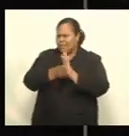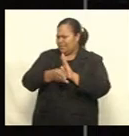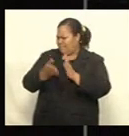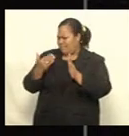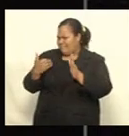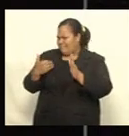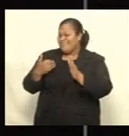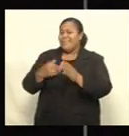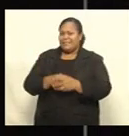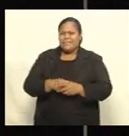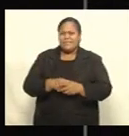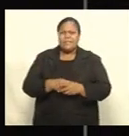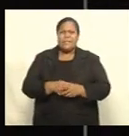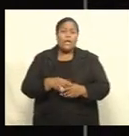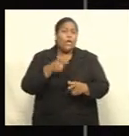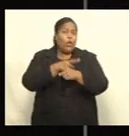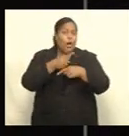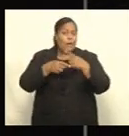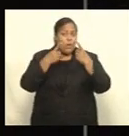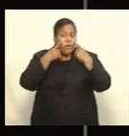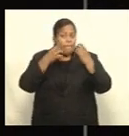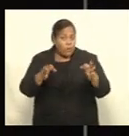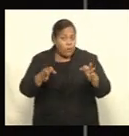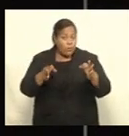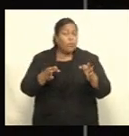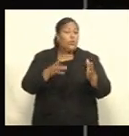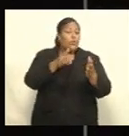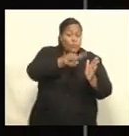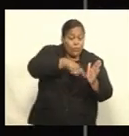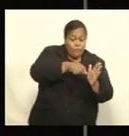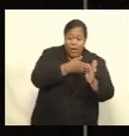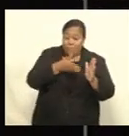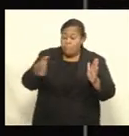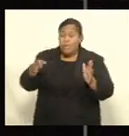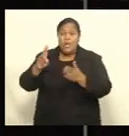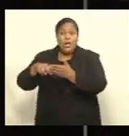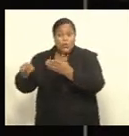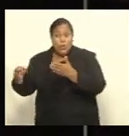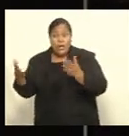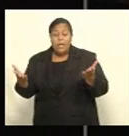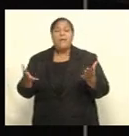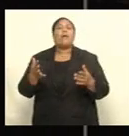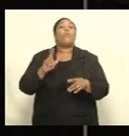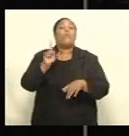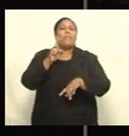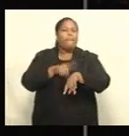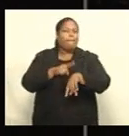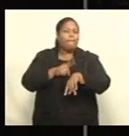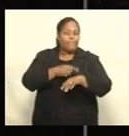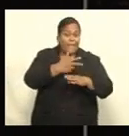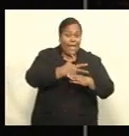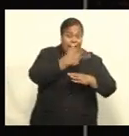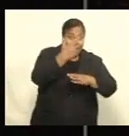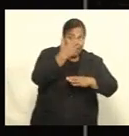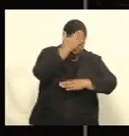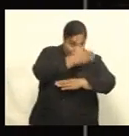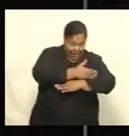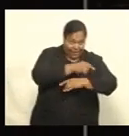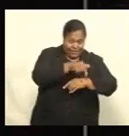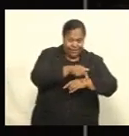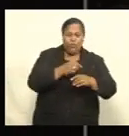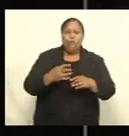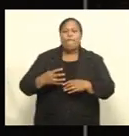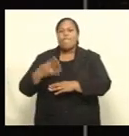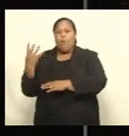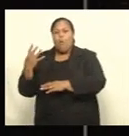mentioned that the curfew along the Suvarnasori corridor is from 8 tonight to 8 a.m. Monday. It's in fact from 8 tonight to 4